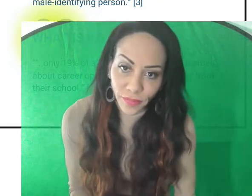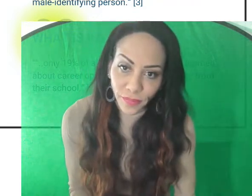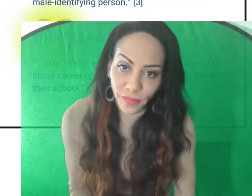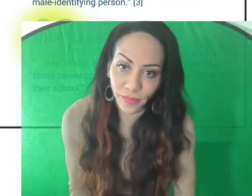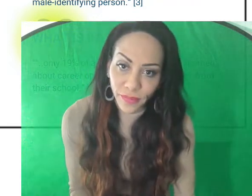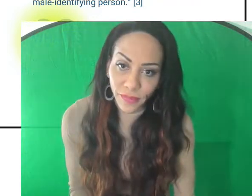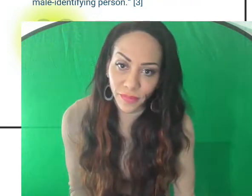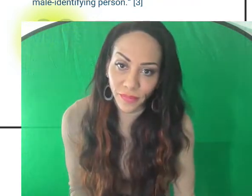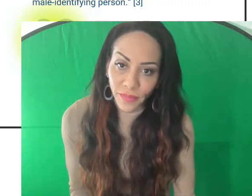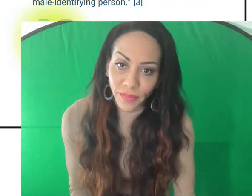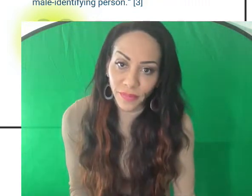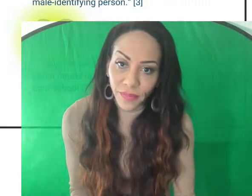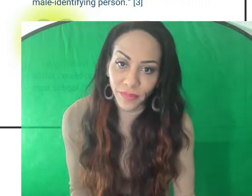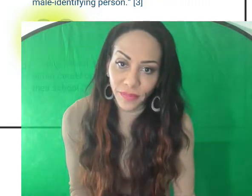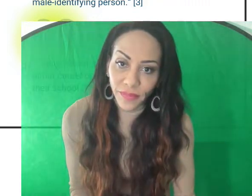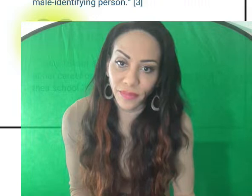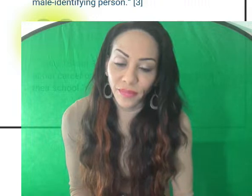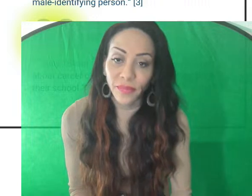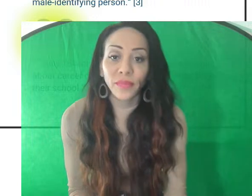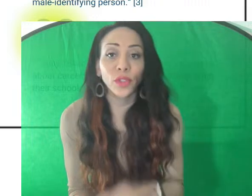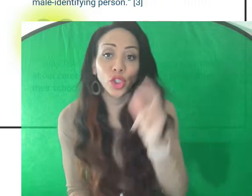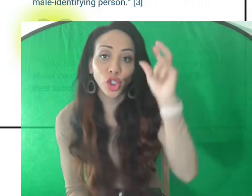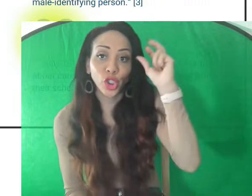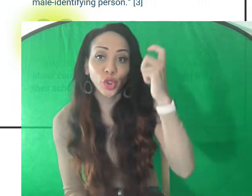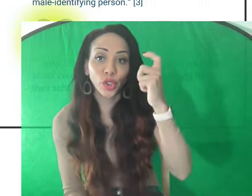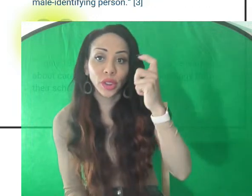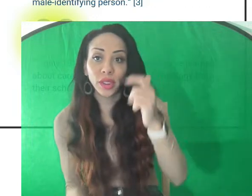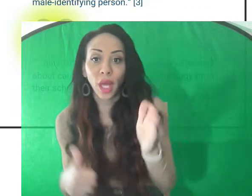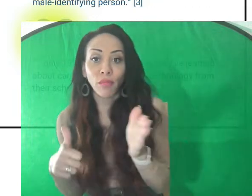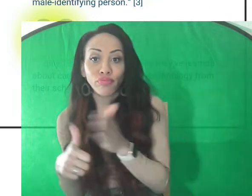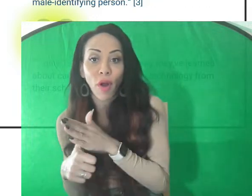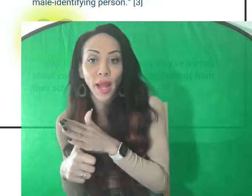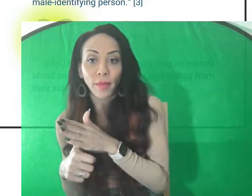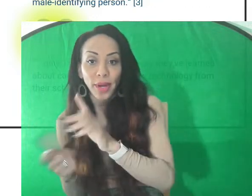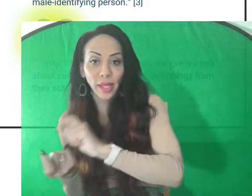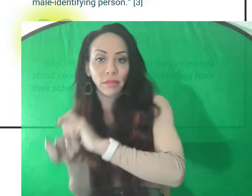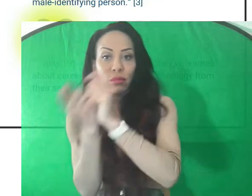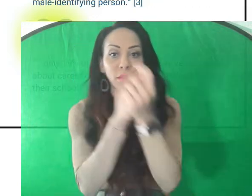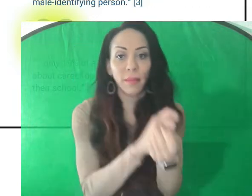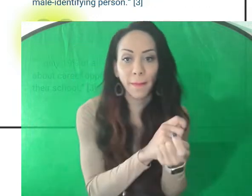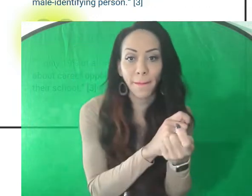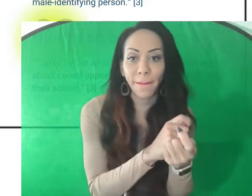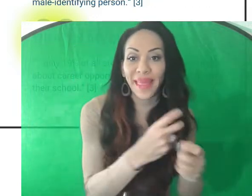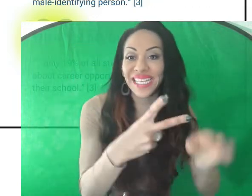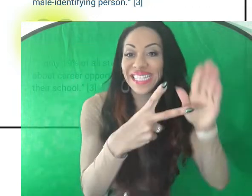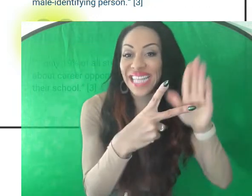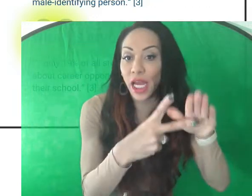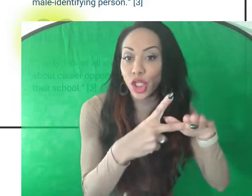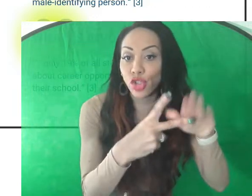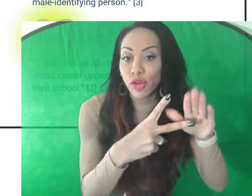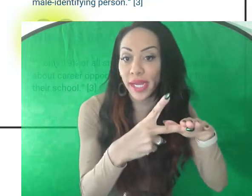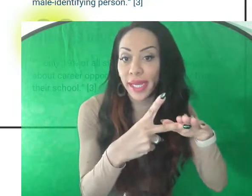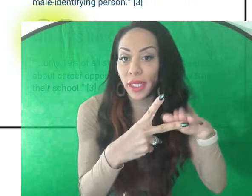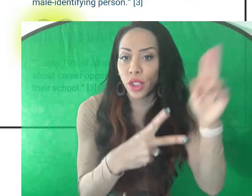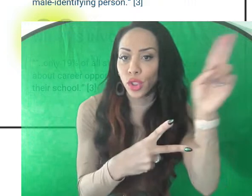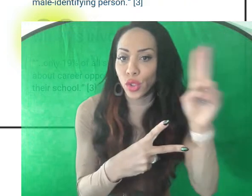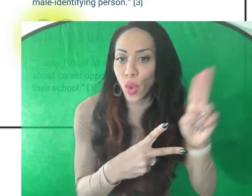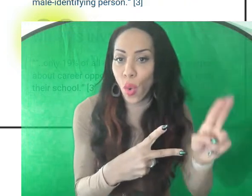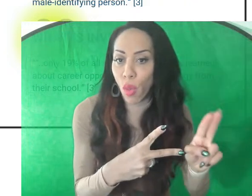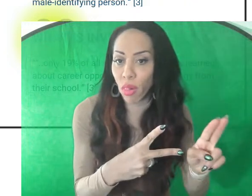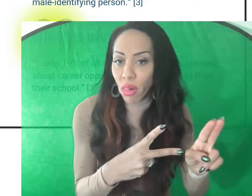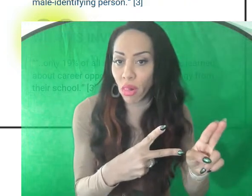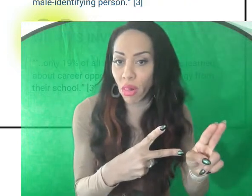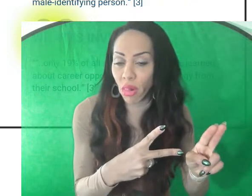students moving from that primary setting to secondary, I was wondering whether that disparity was led by the students, the